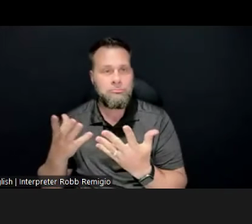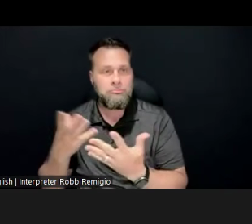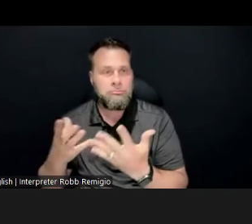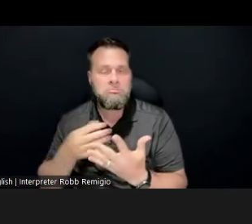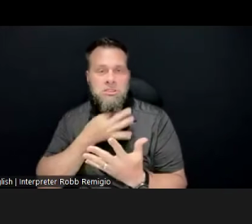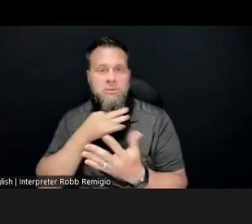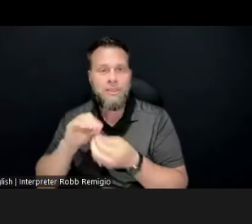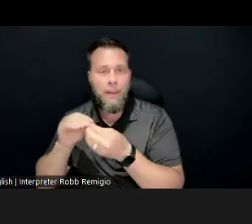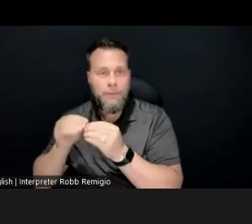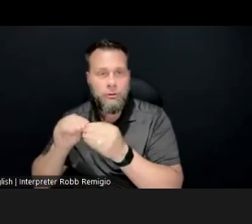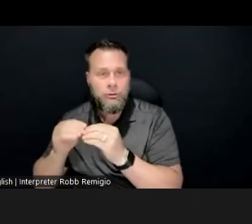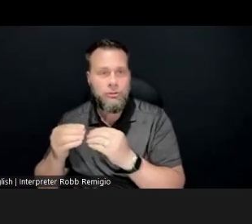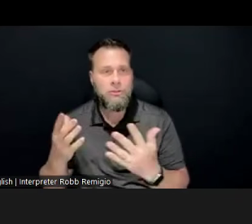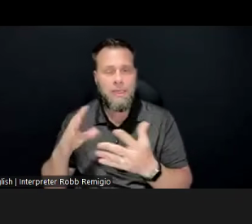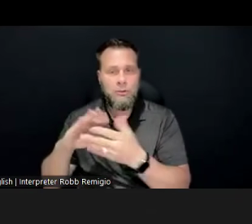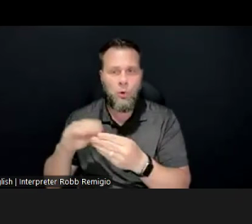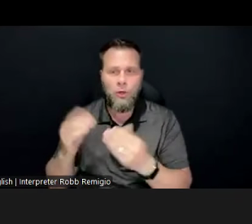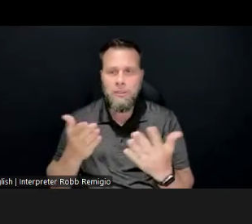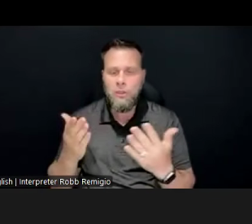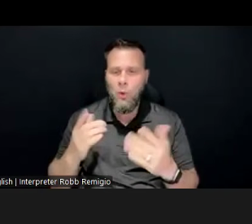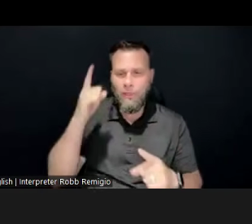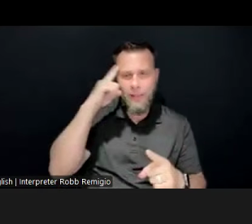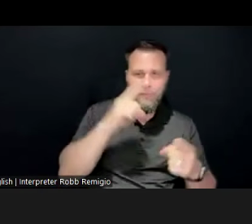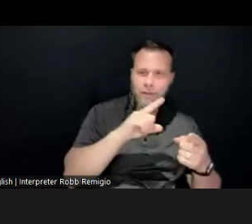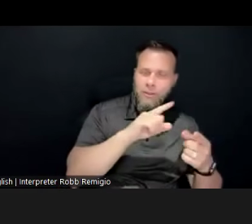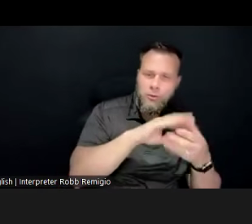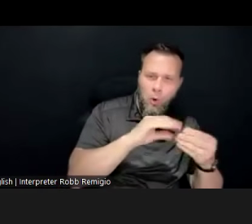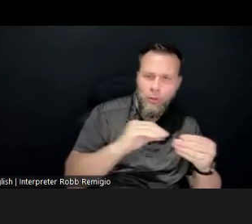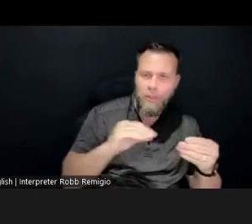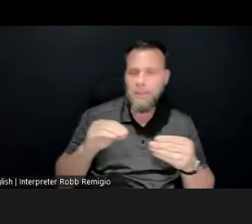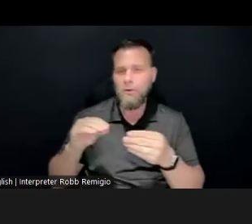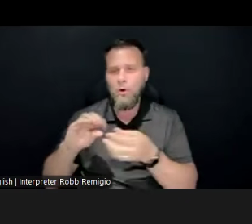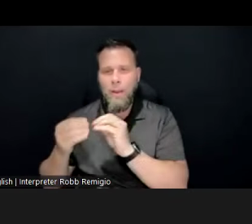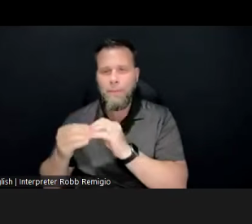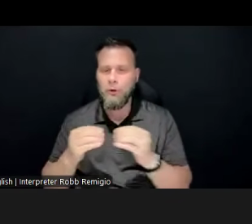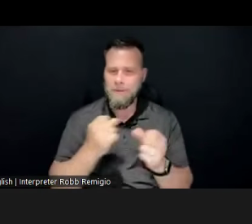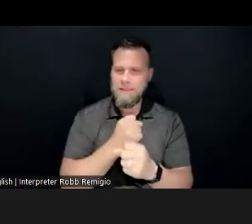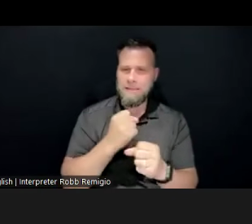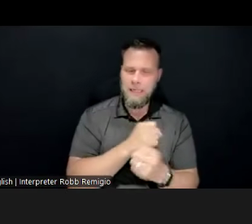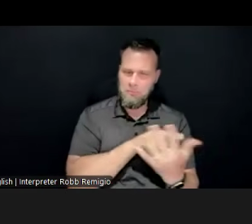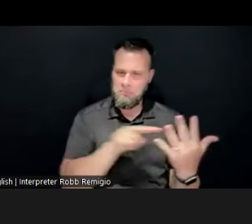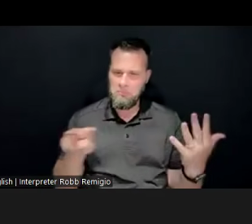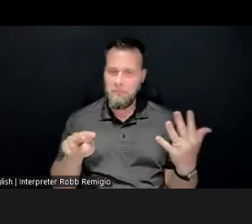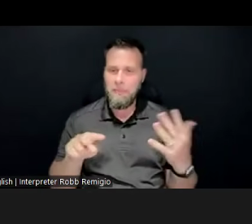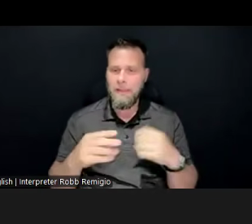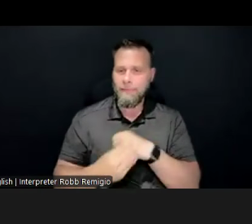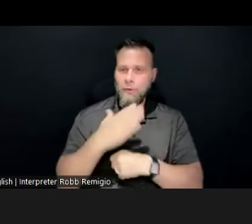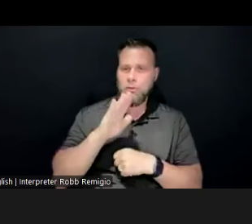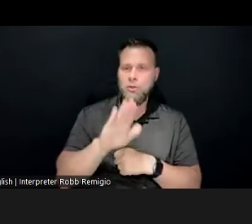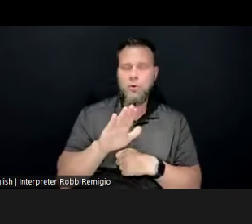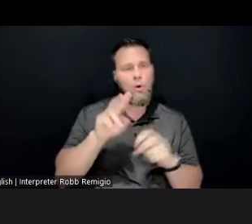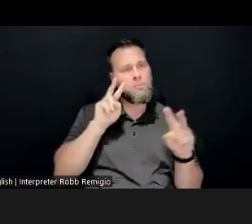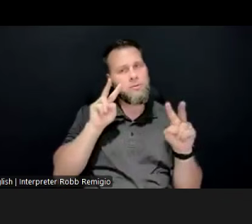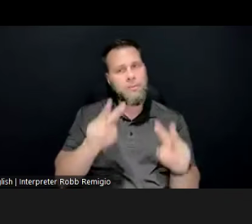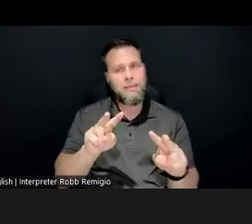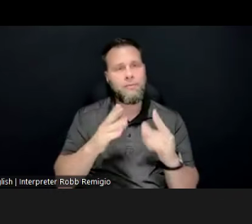Think of a time a story, rather than a number or a statistic, change your perspective on a public health issue. What made